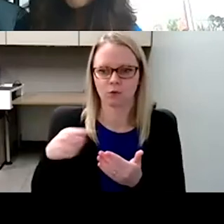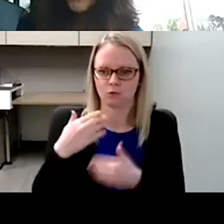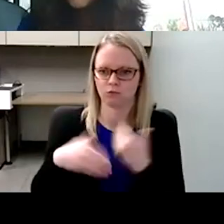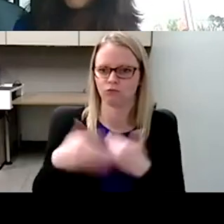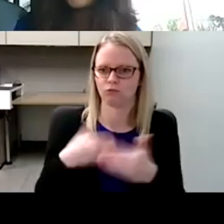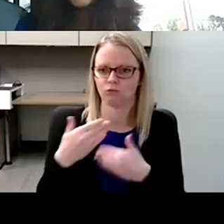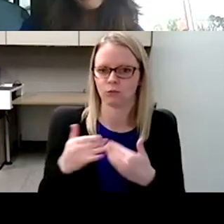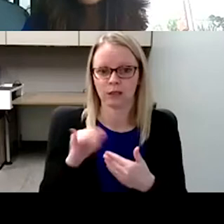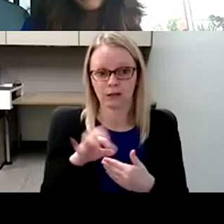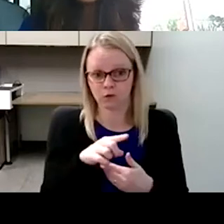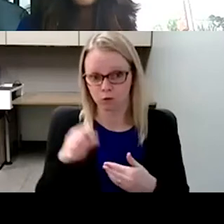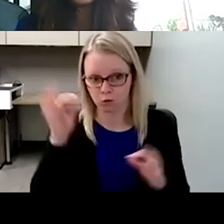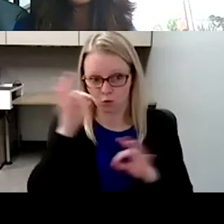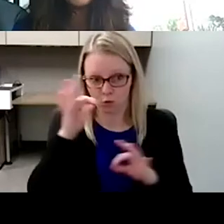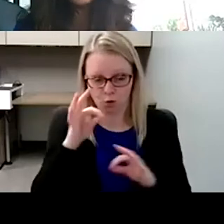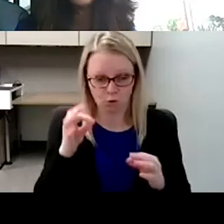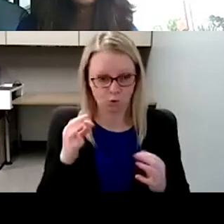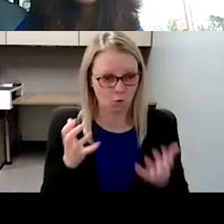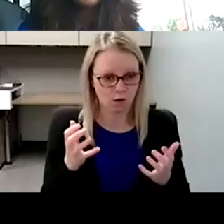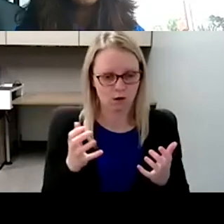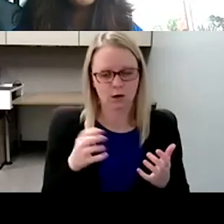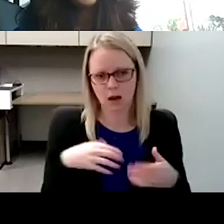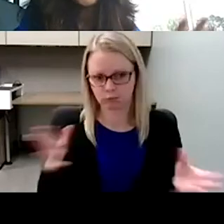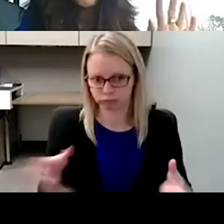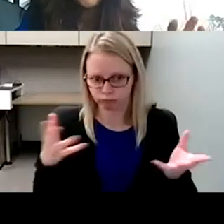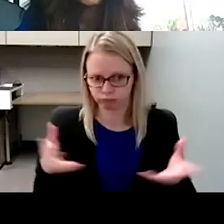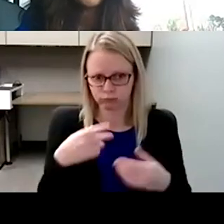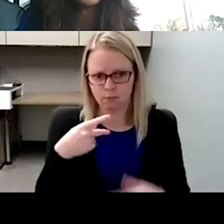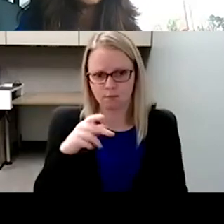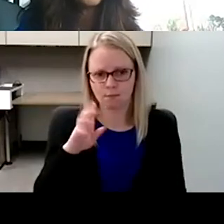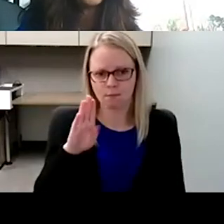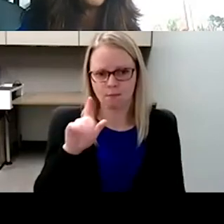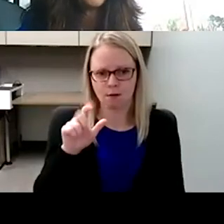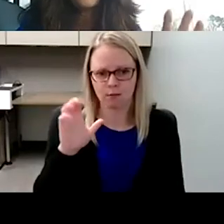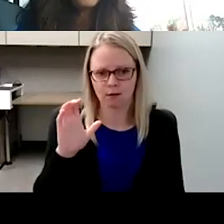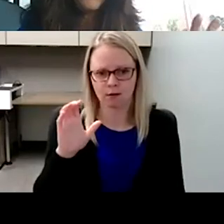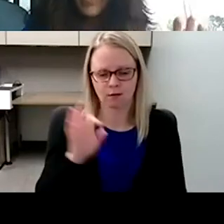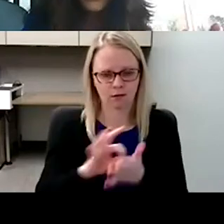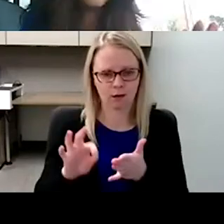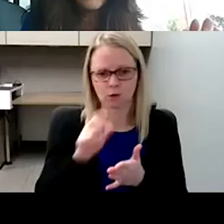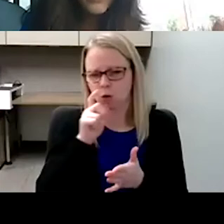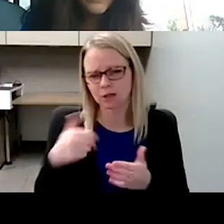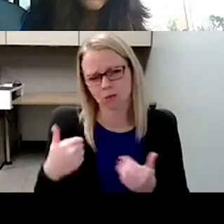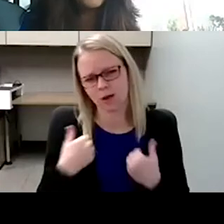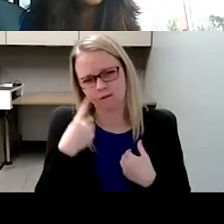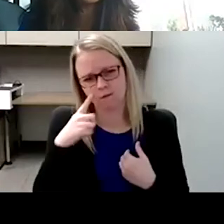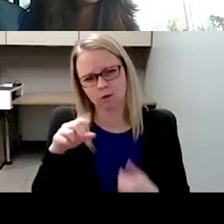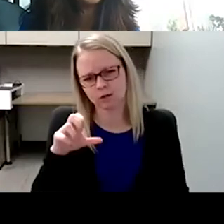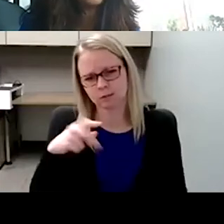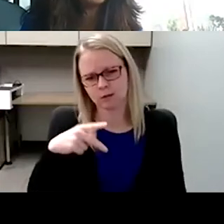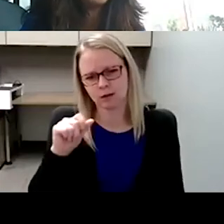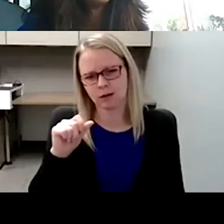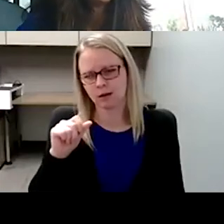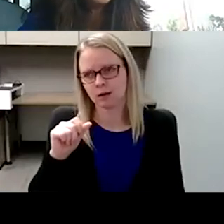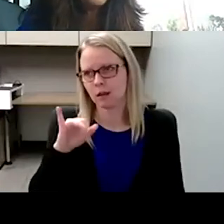would strongly encourage public accounting. I really would. Even though you don't need to have it for your CPA or whether or not you want to be a